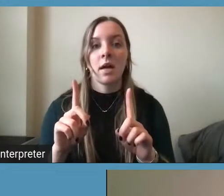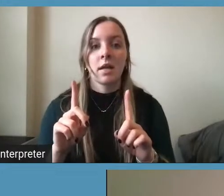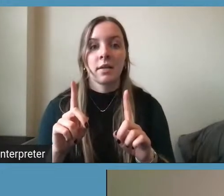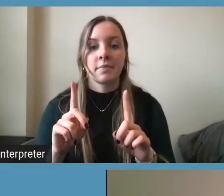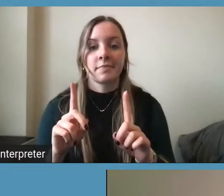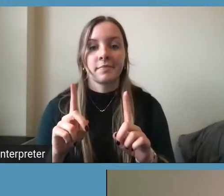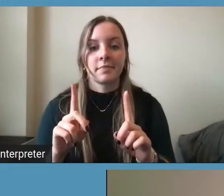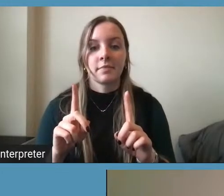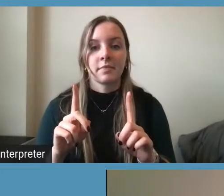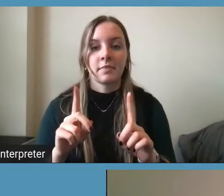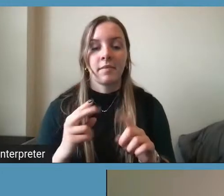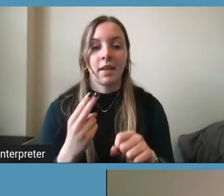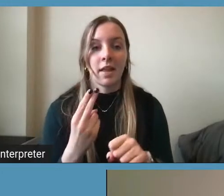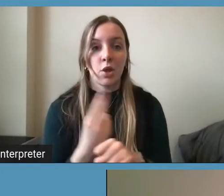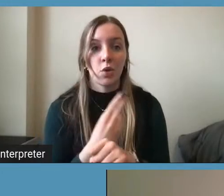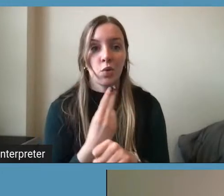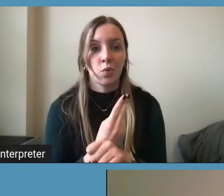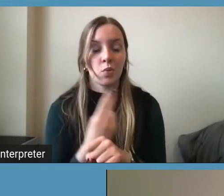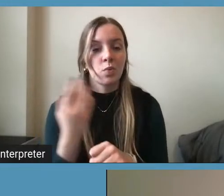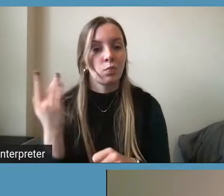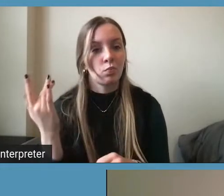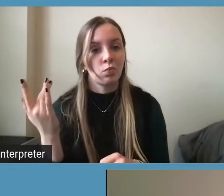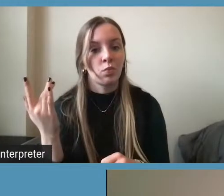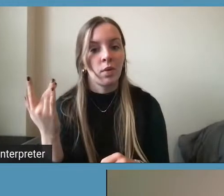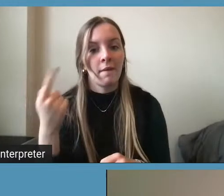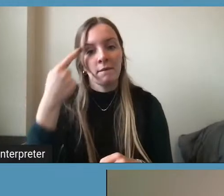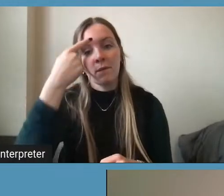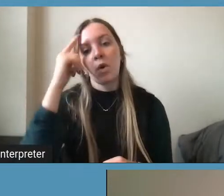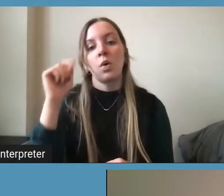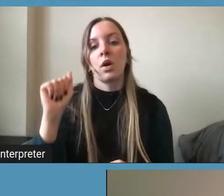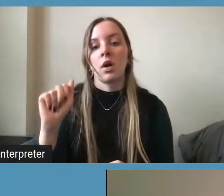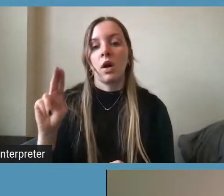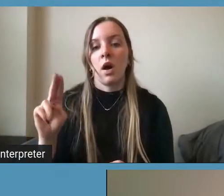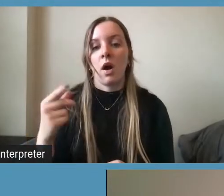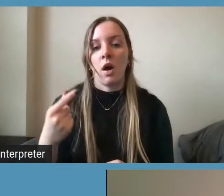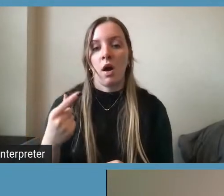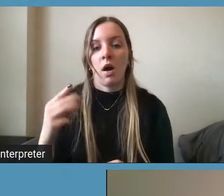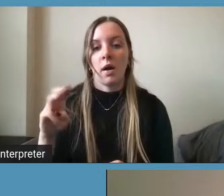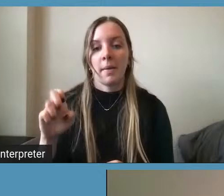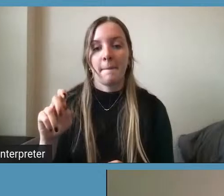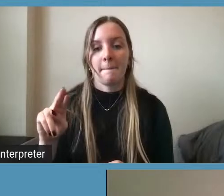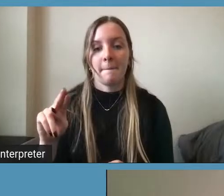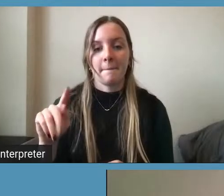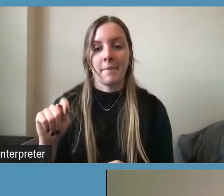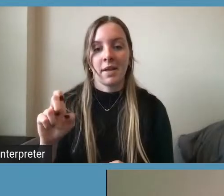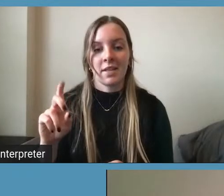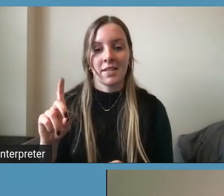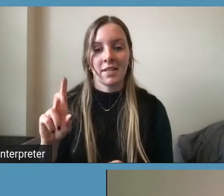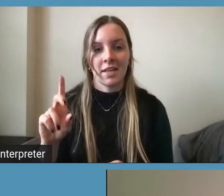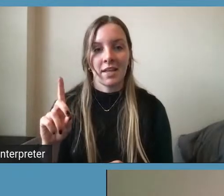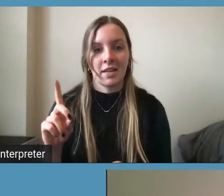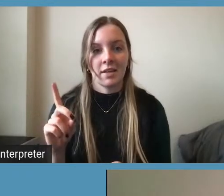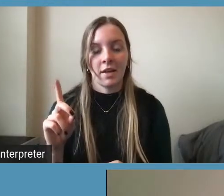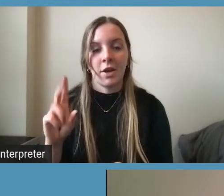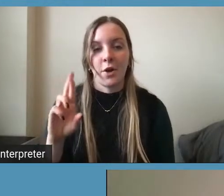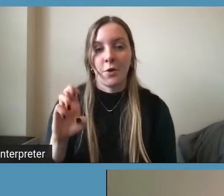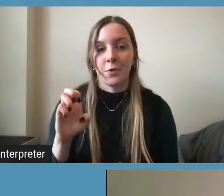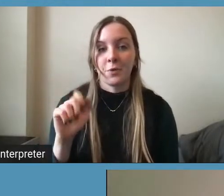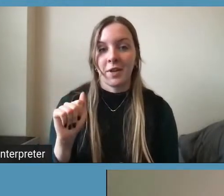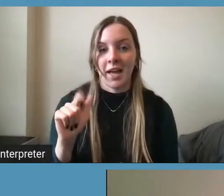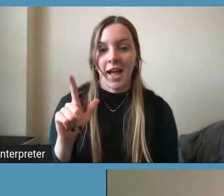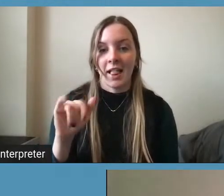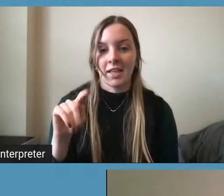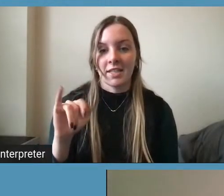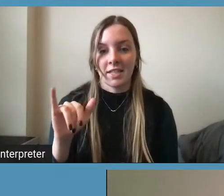putting it in there is for augmented reality. So if you have a situation where you point your camera, you move your